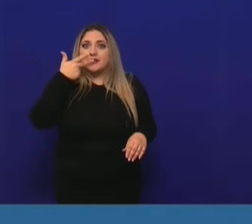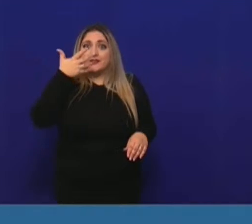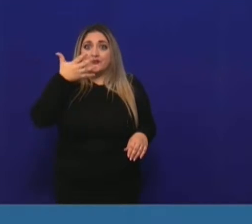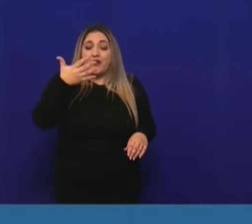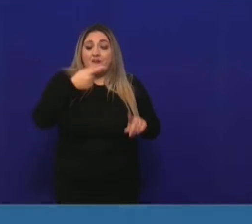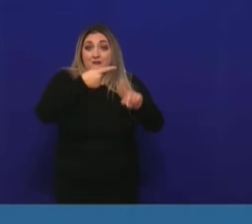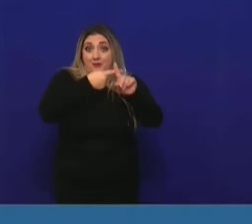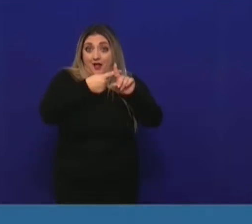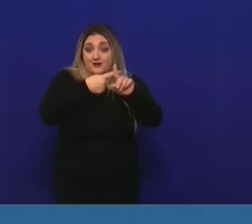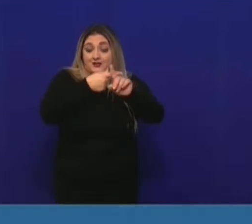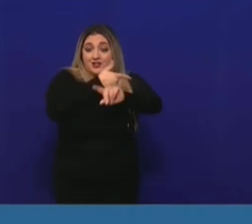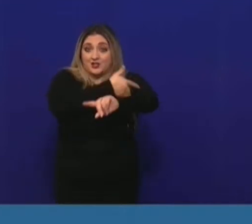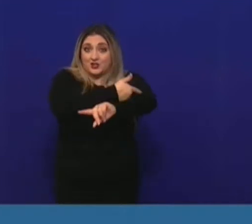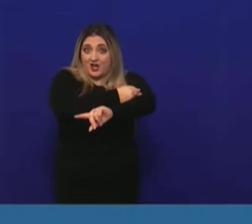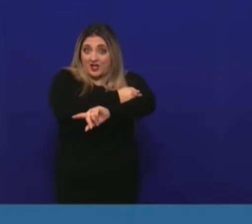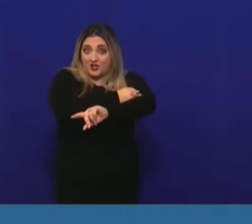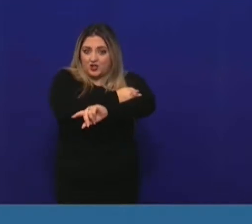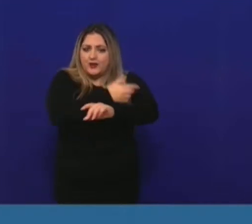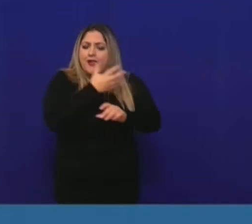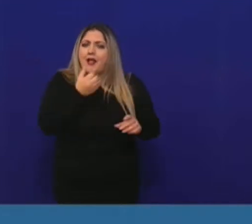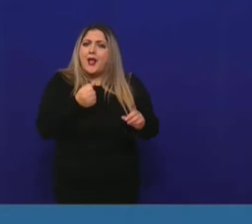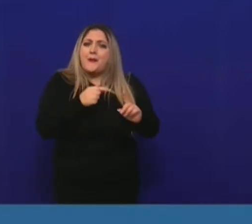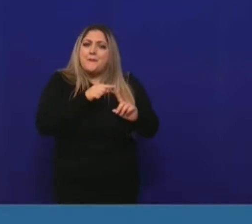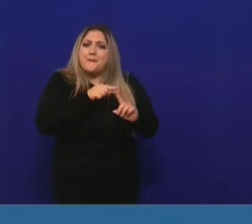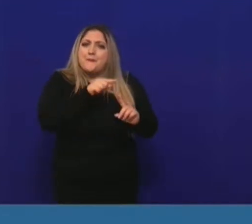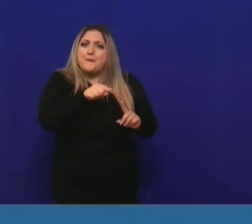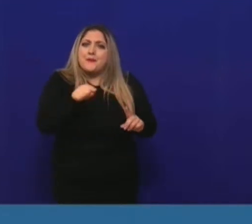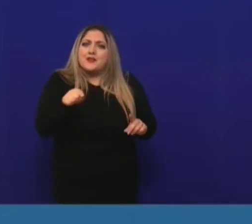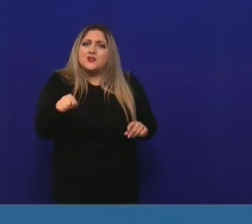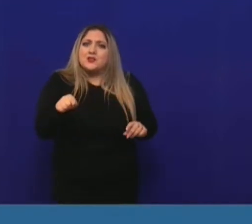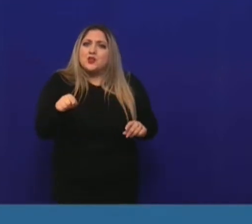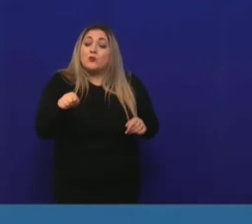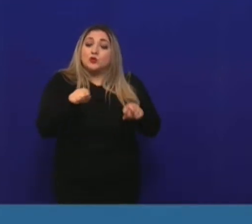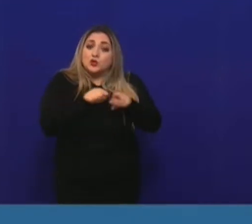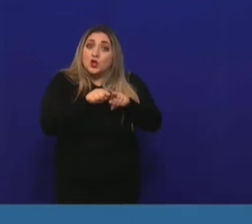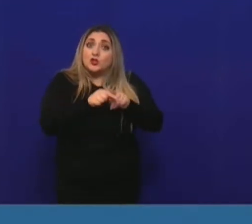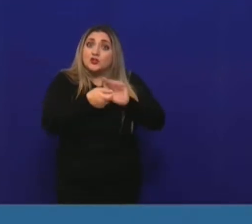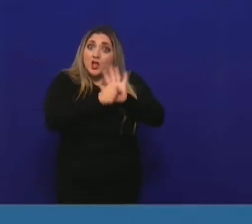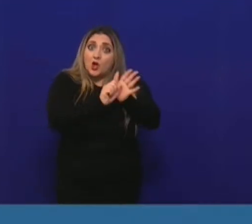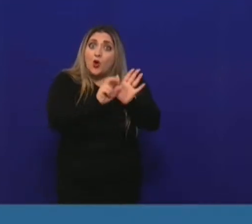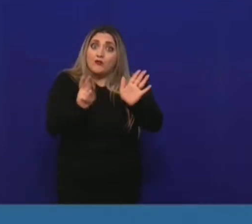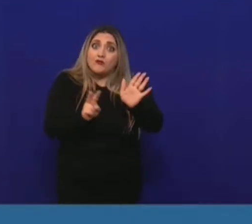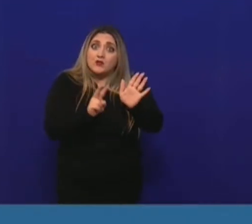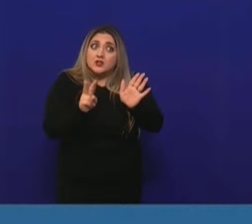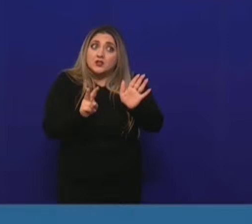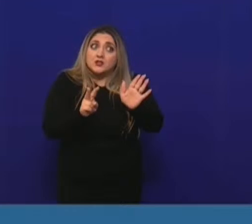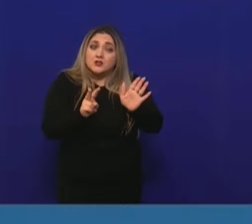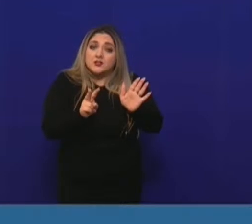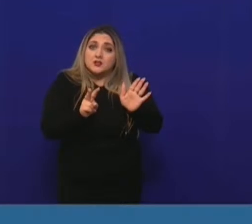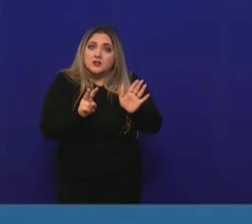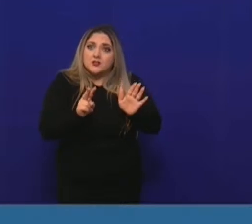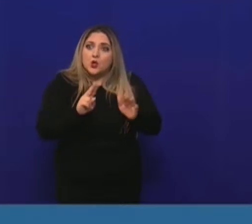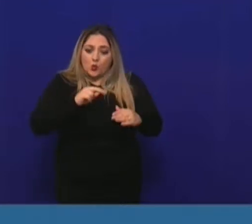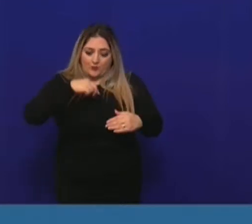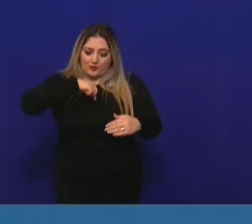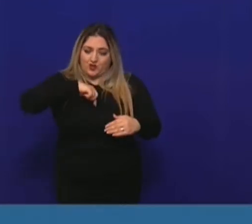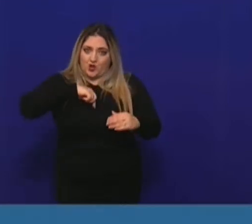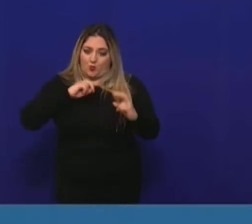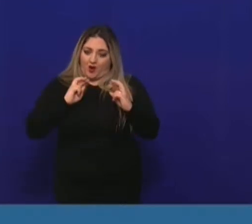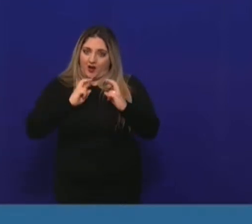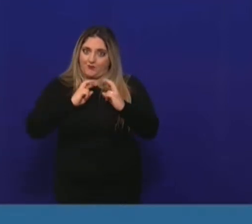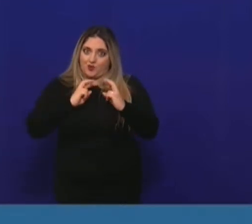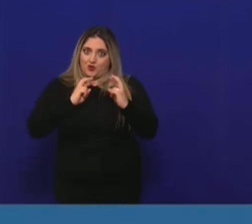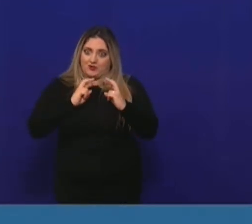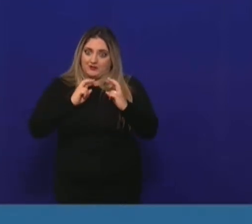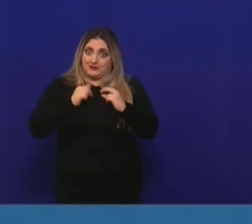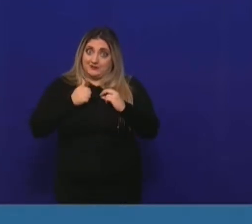t-tilqima, kien hemm minnhom li ħadu l-virus f'dan il-perjodu u l-immunità tagħhom kienet